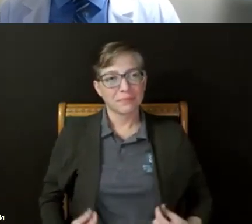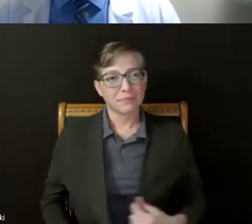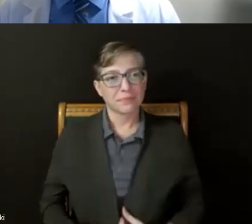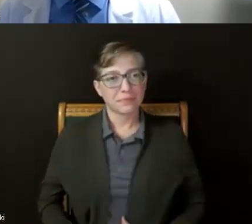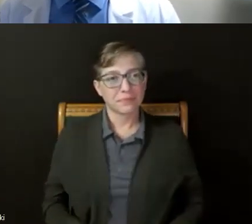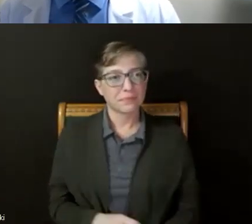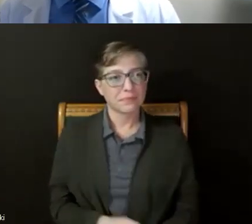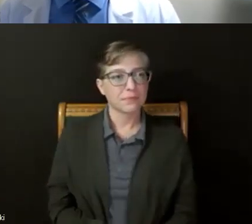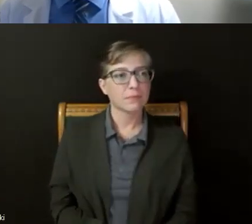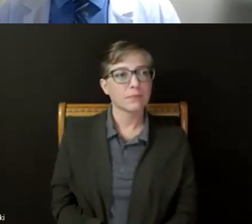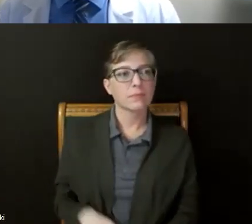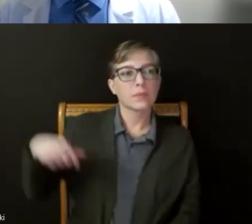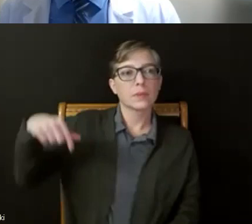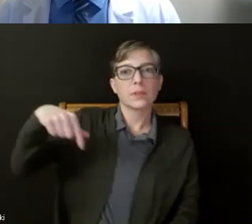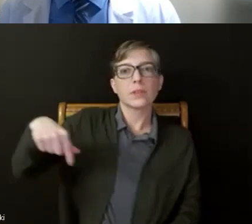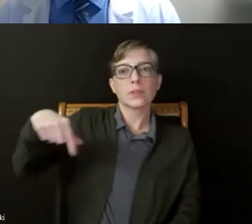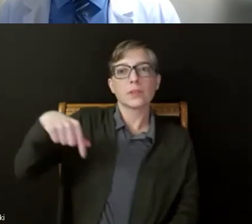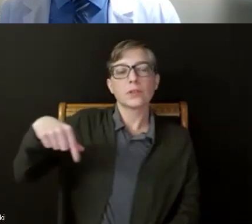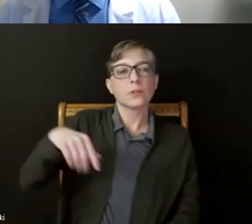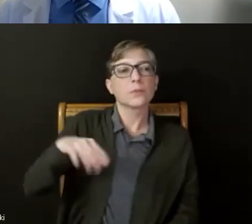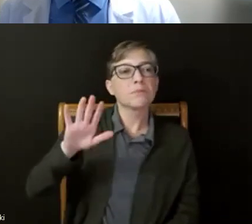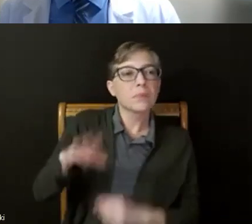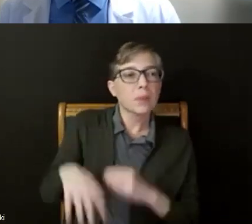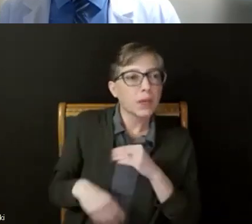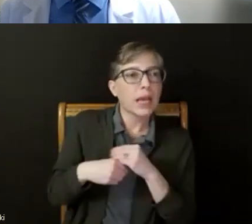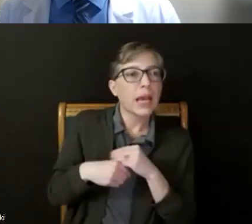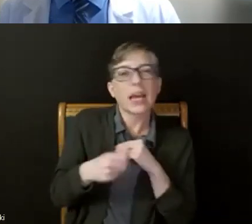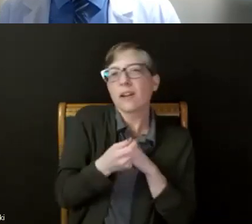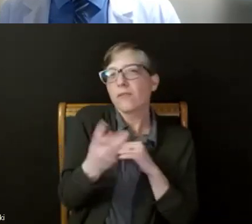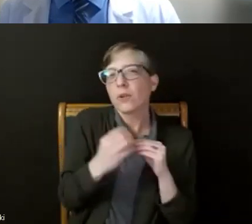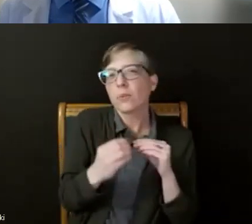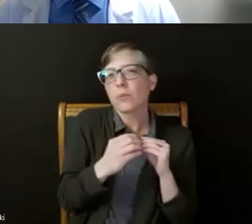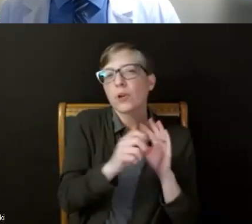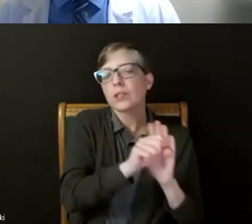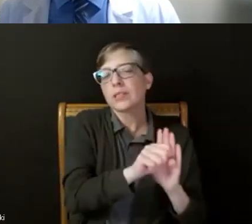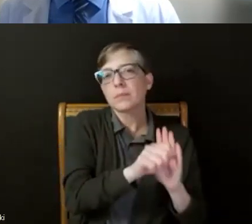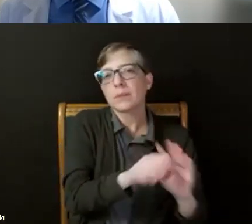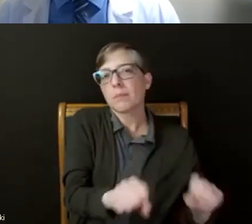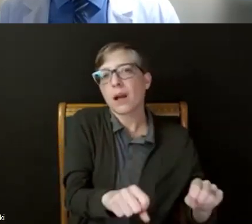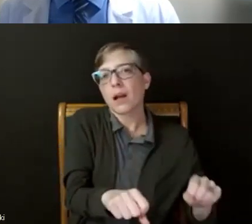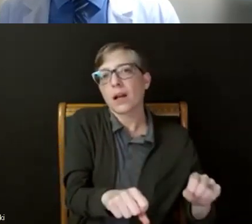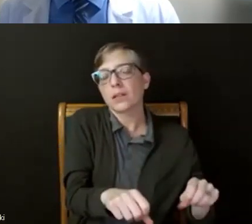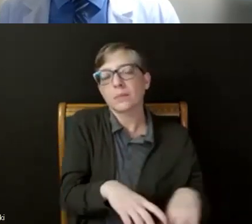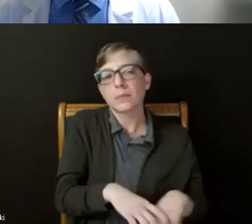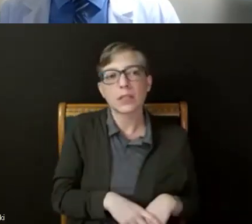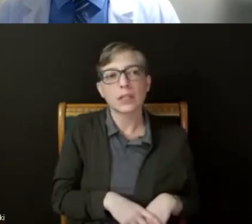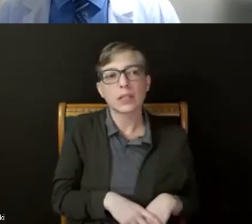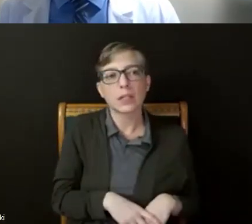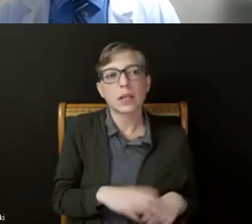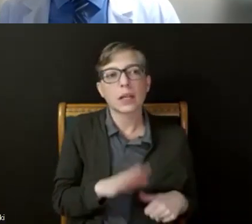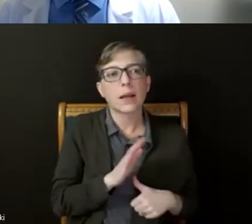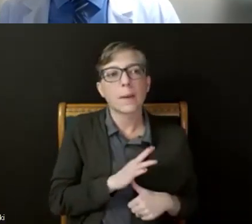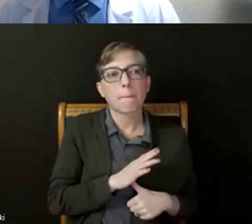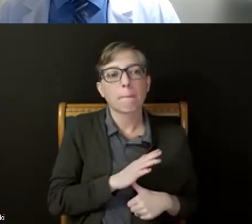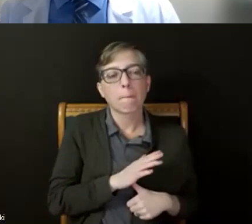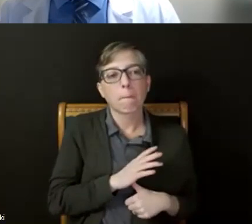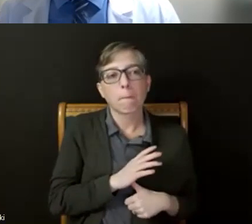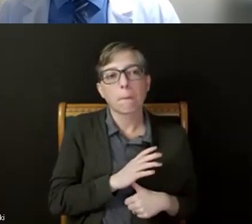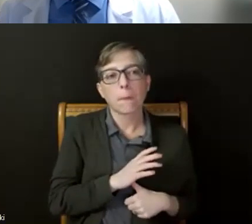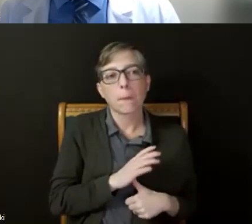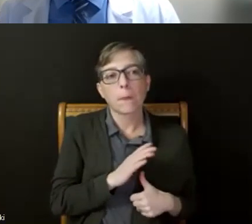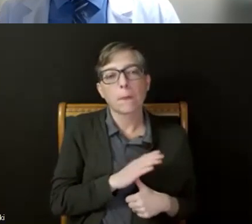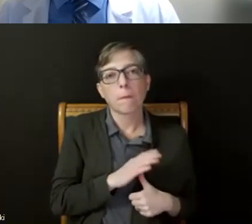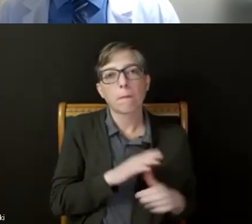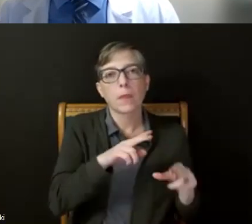I would add also to a couple more symptoms that might happen that you might see, especially with family members. It's just like weight